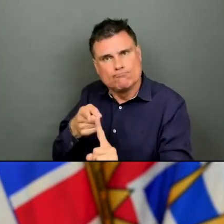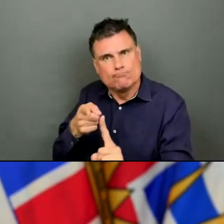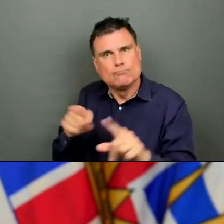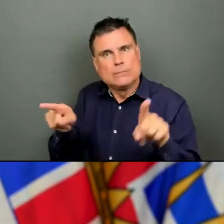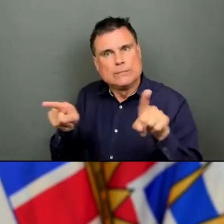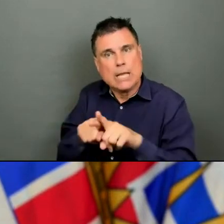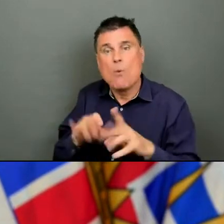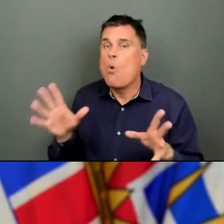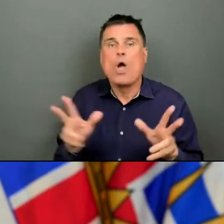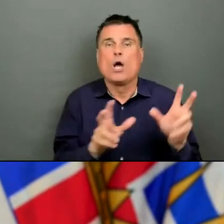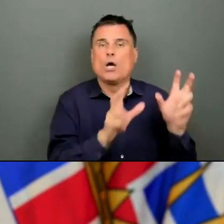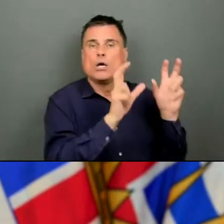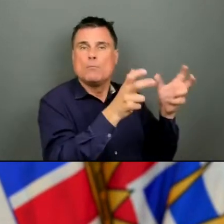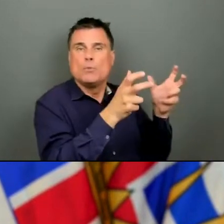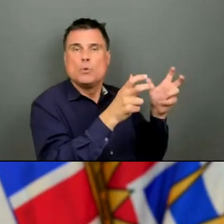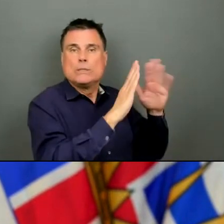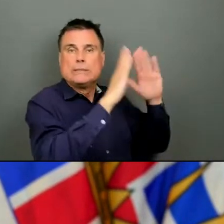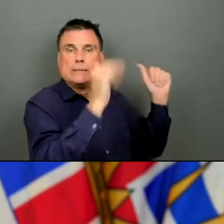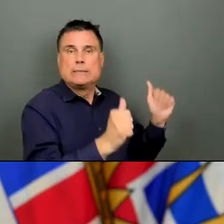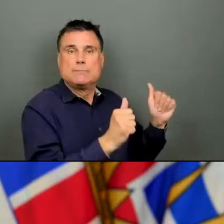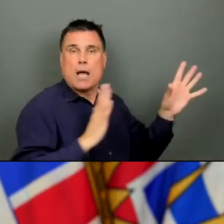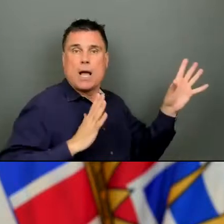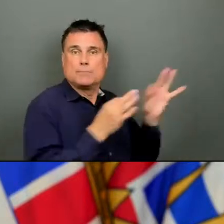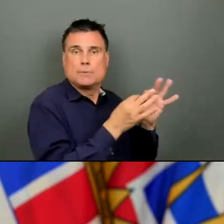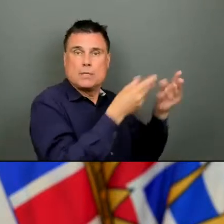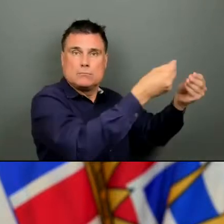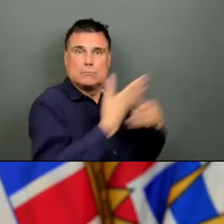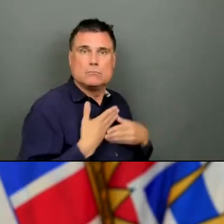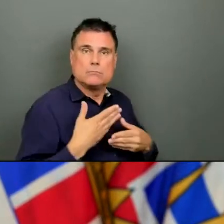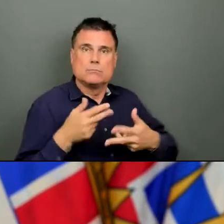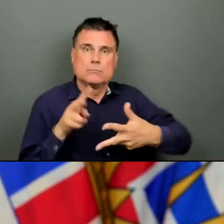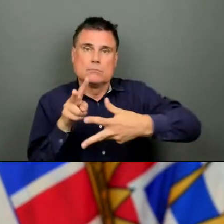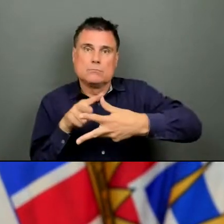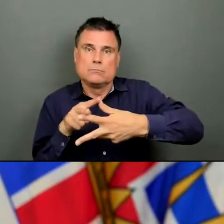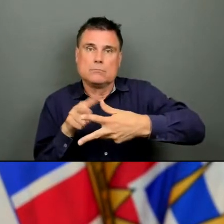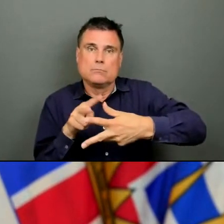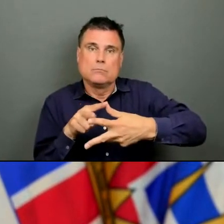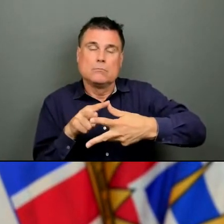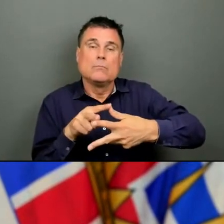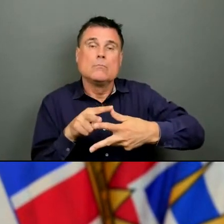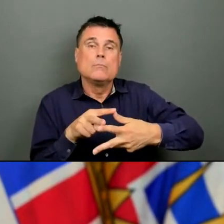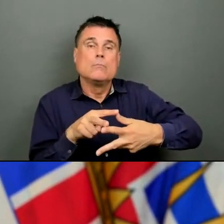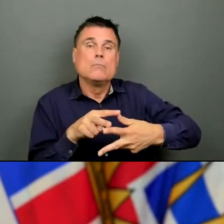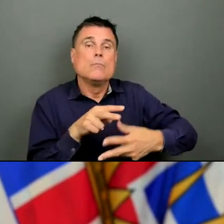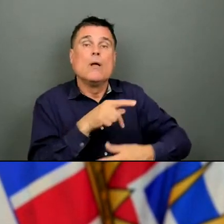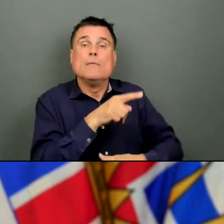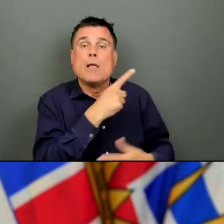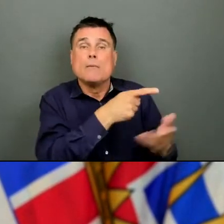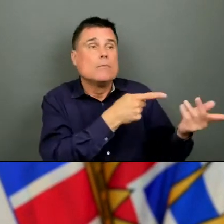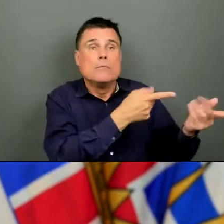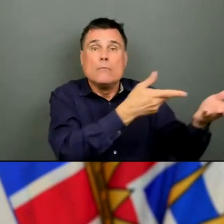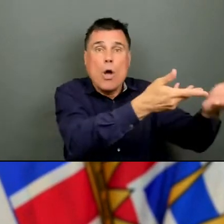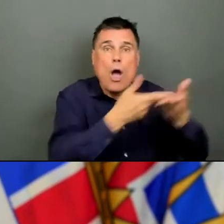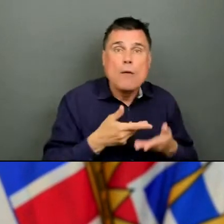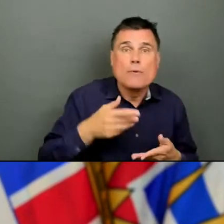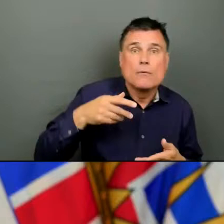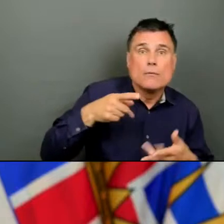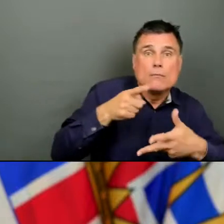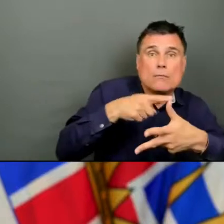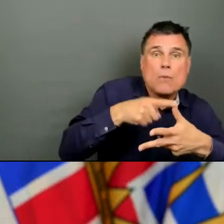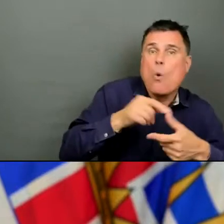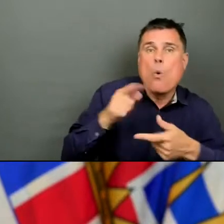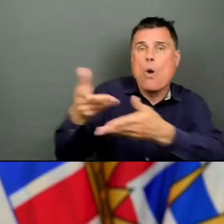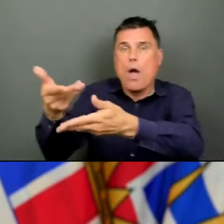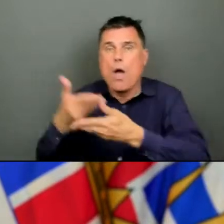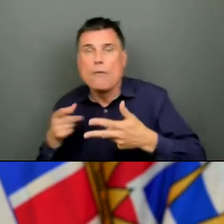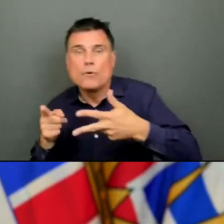be updated to include information about whether Pfizer or Moderna is being offered at the clinic at the time of booking, or should people just consider